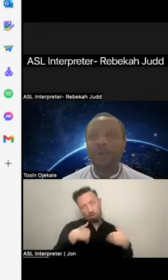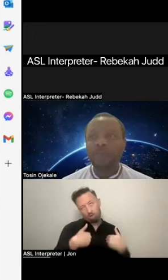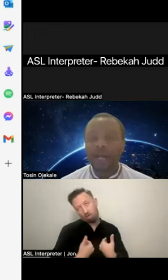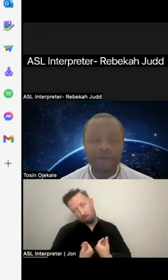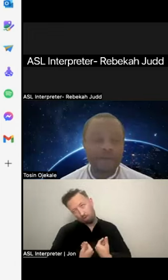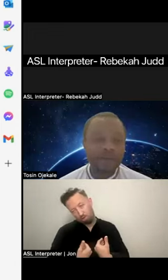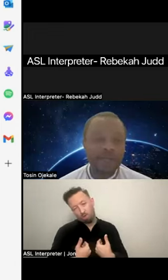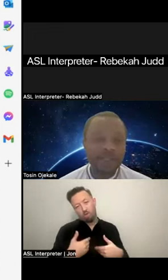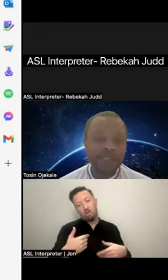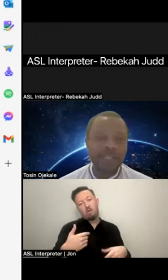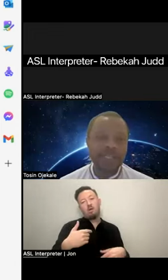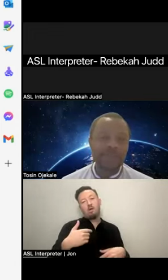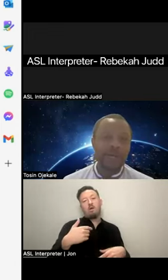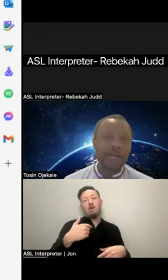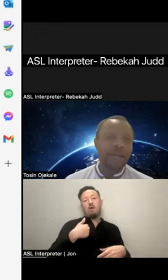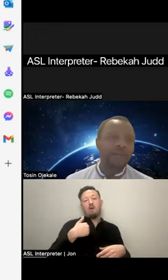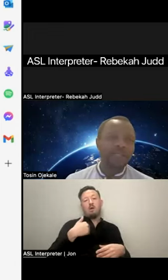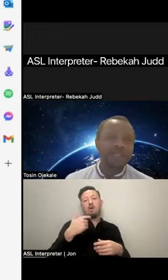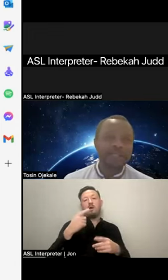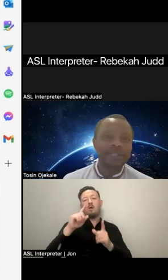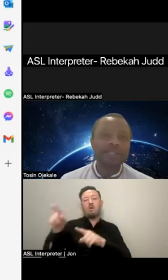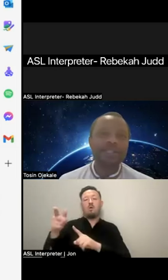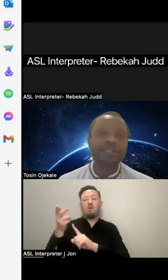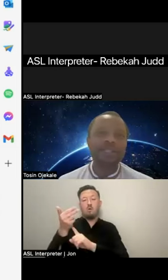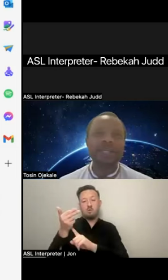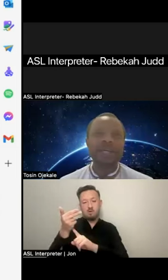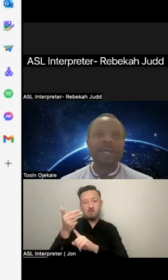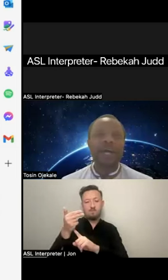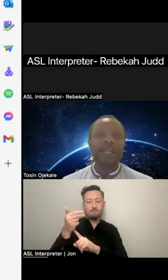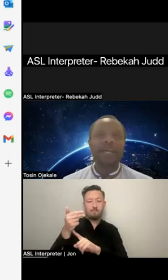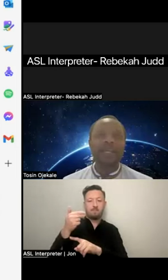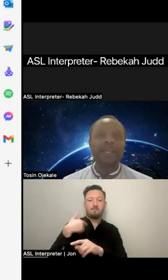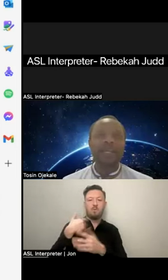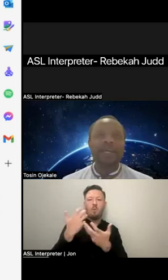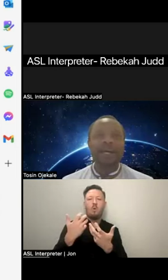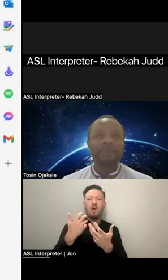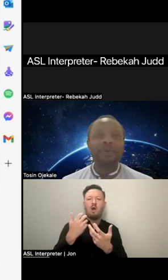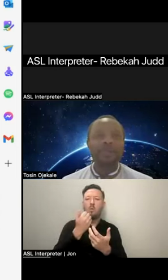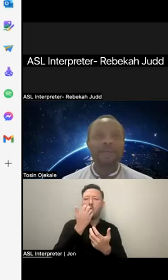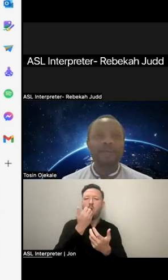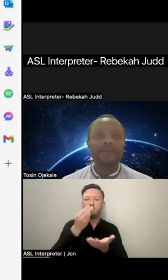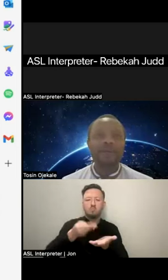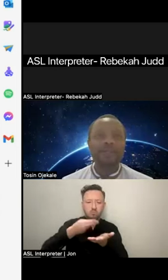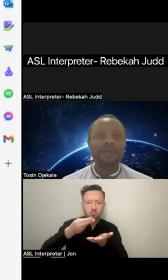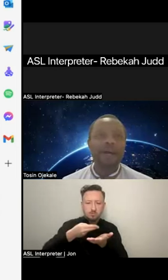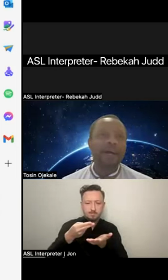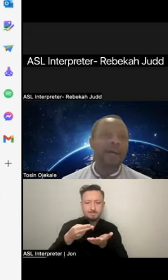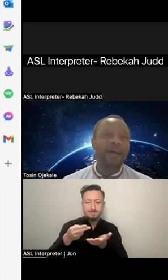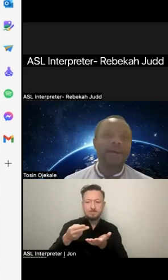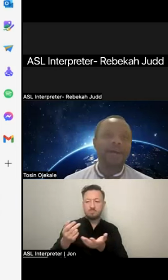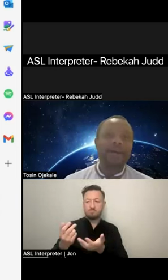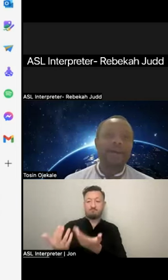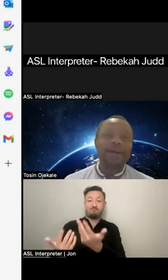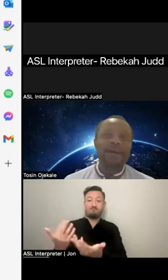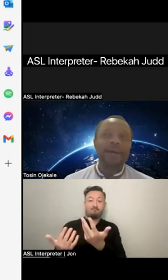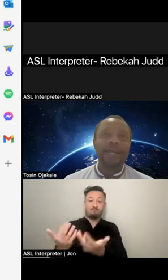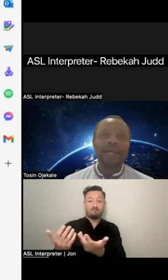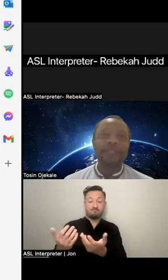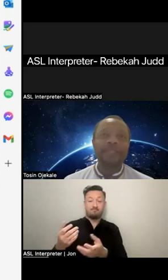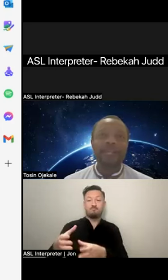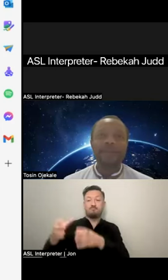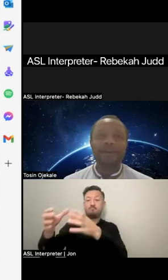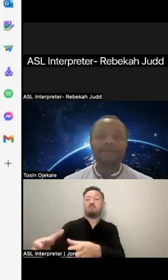to warm my food and just eat. So I went into the kitchen and then I put the food on the fire.